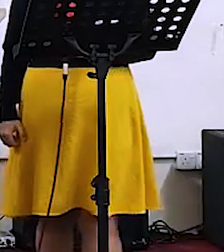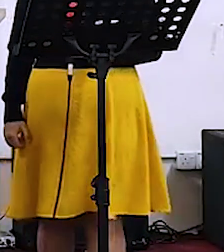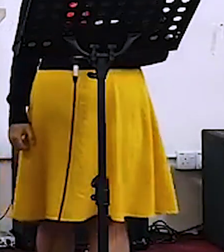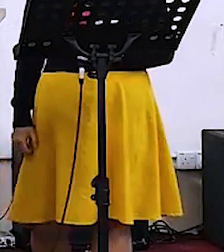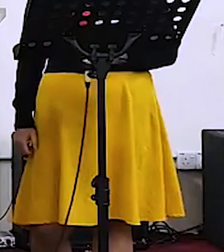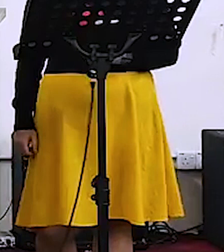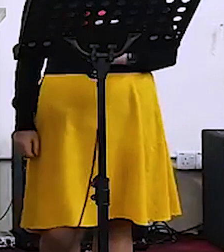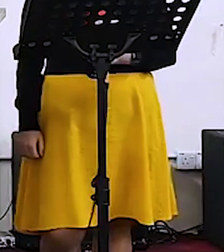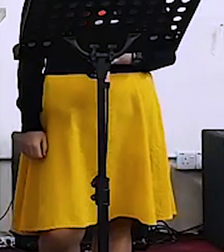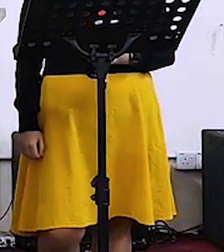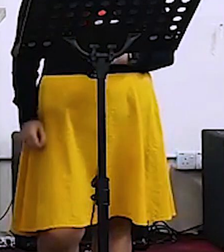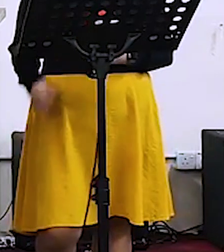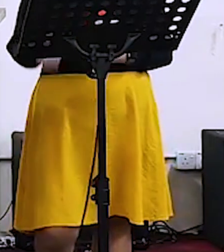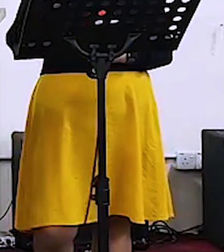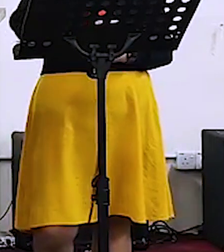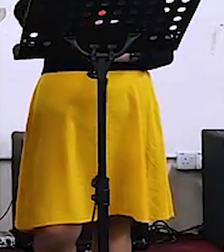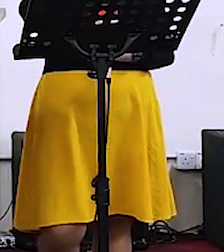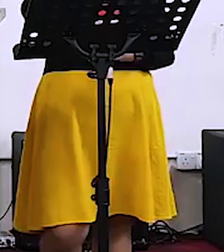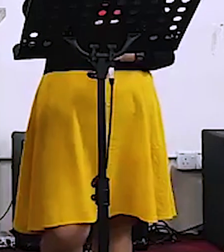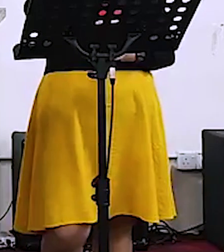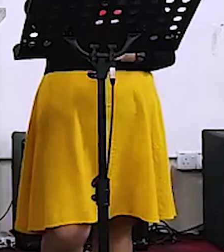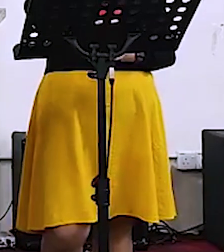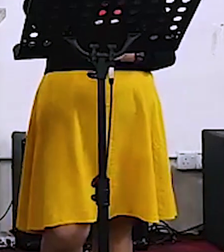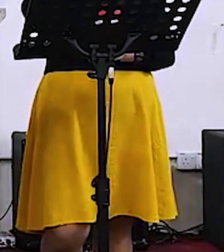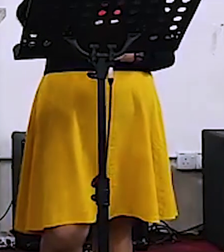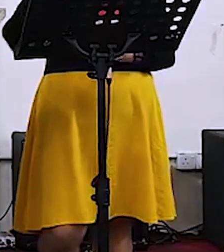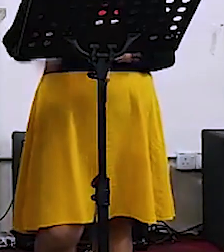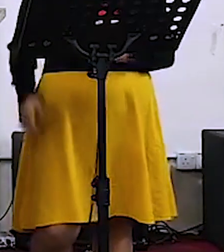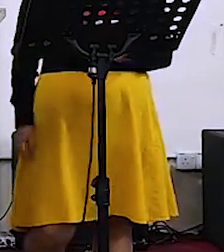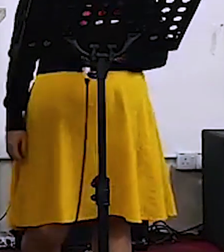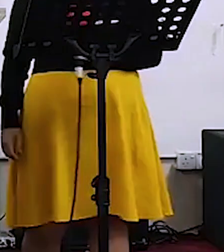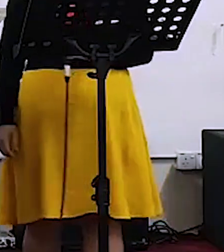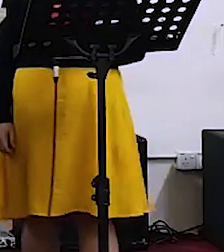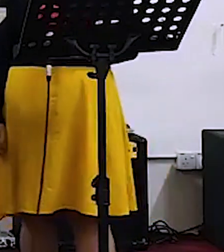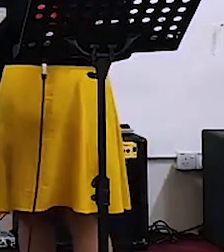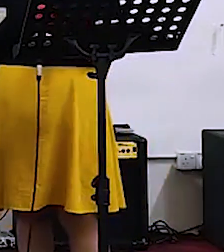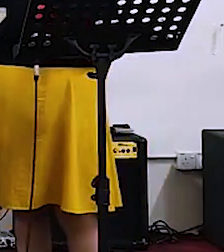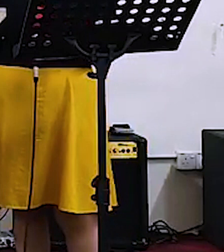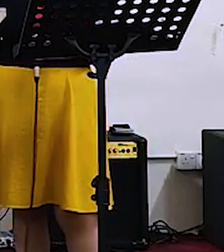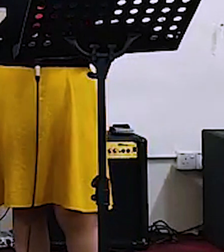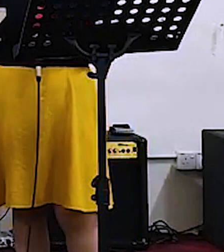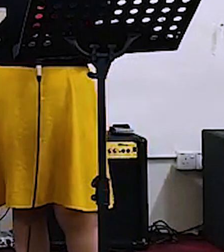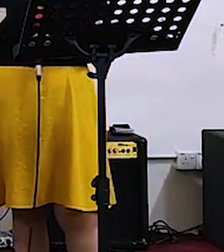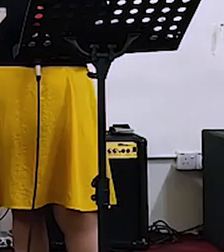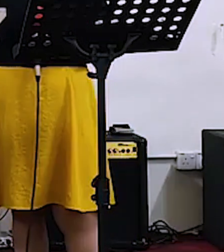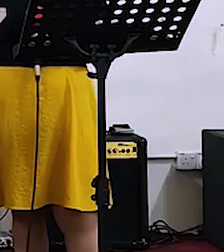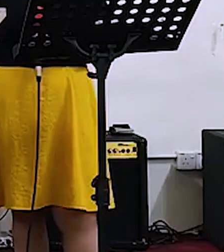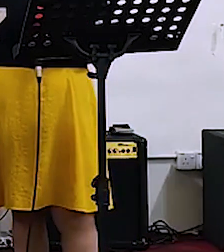it. You don't need to teach your child how to lie, he knows how to lie. Are you